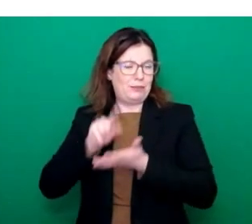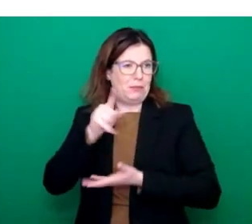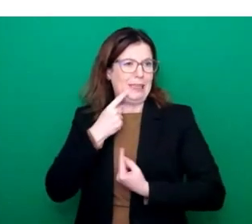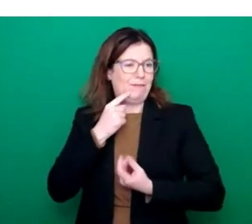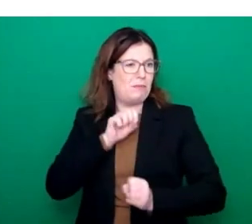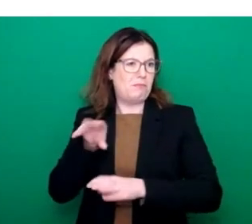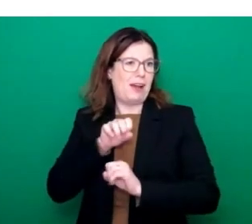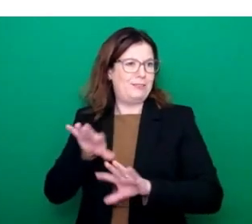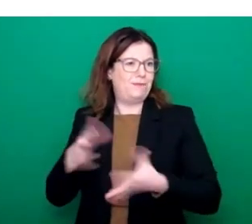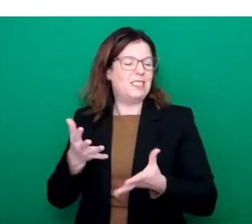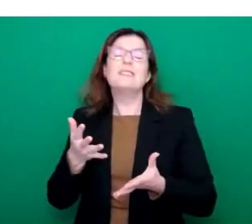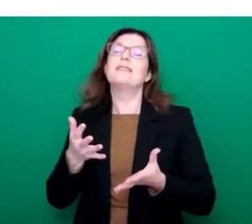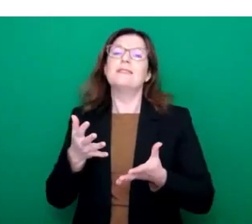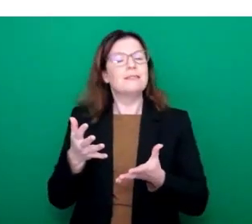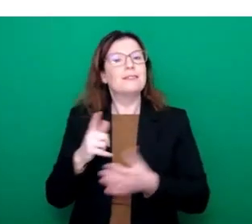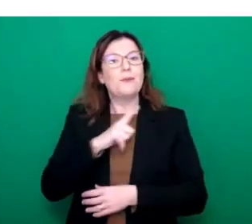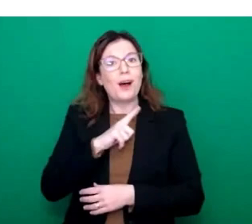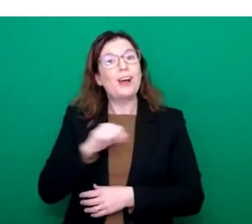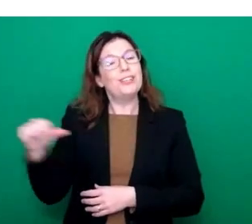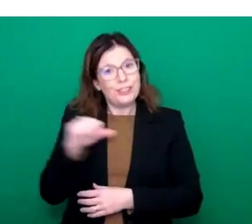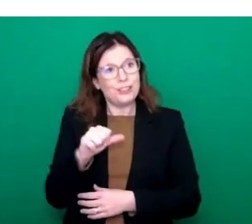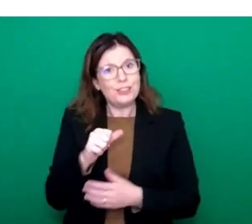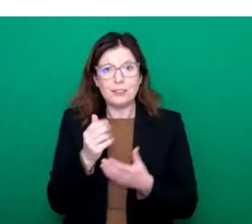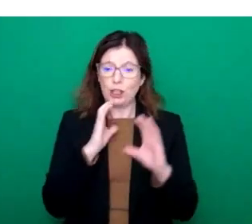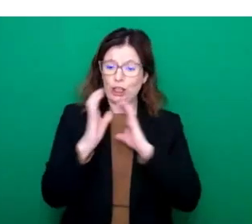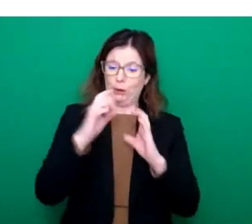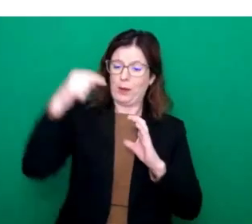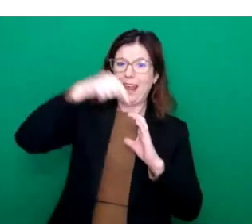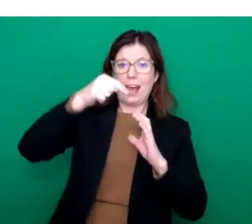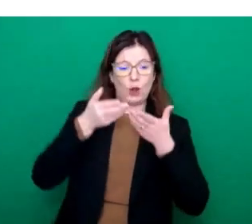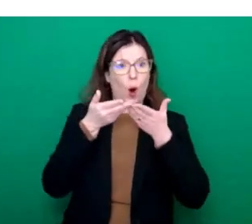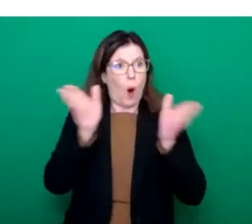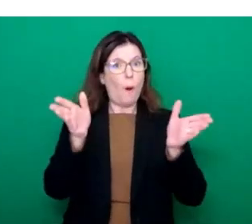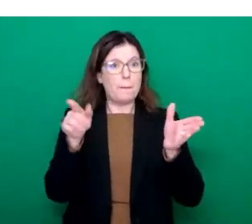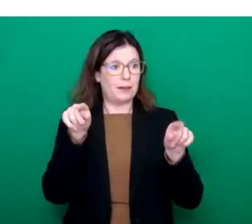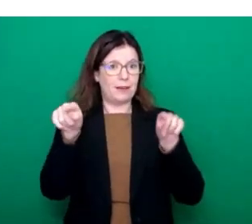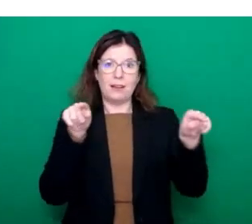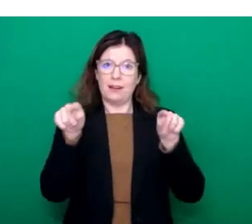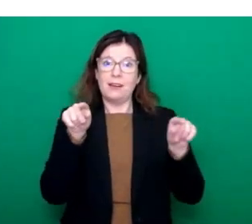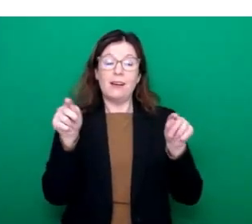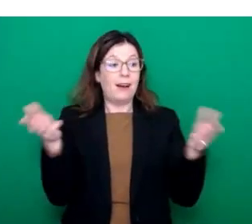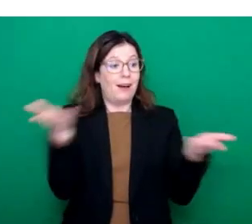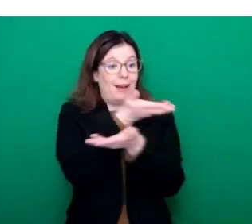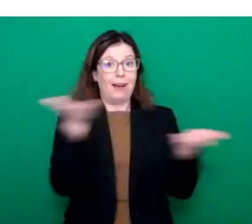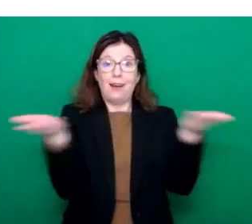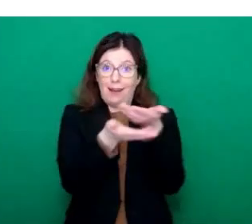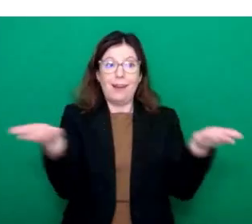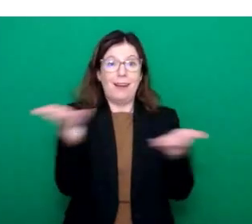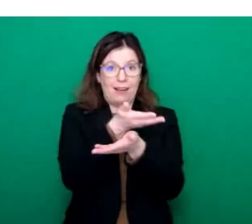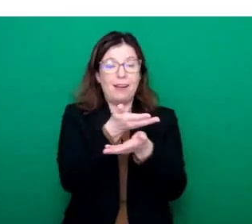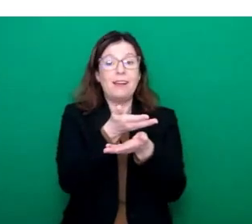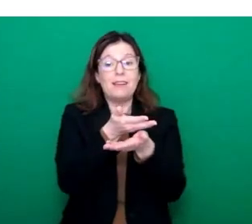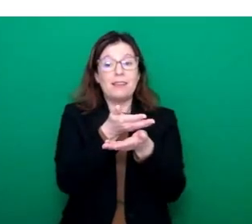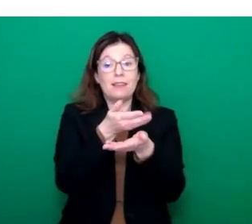sure that those avenues of communication are opened up to allow better